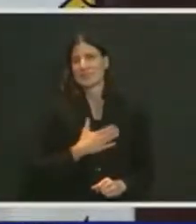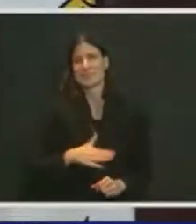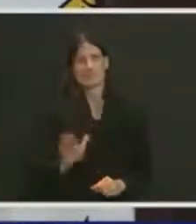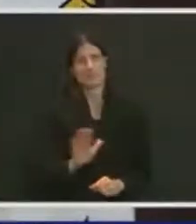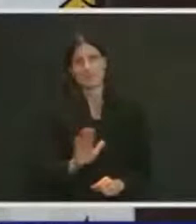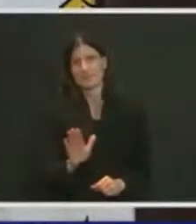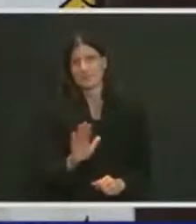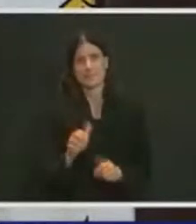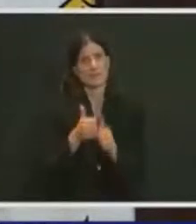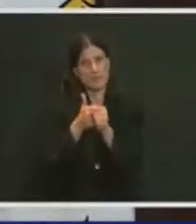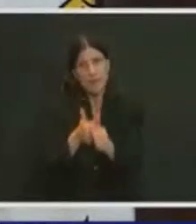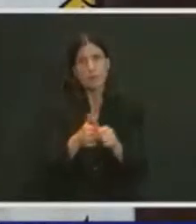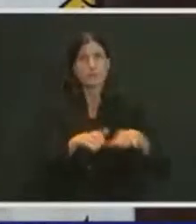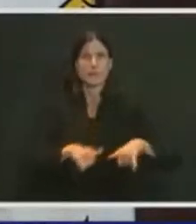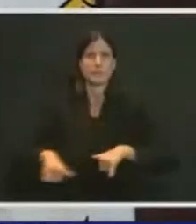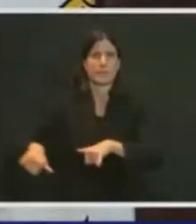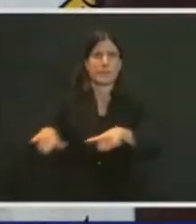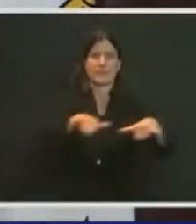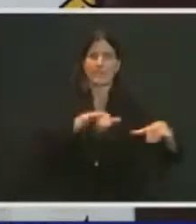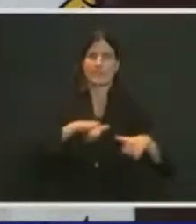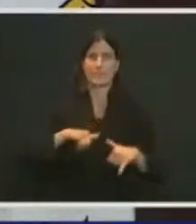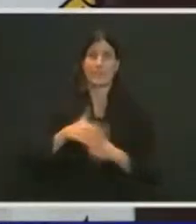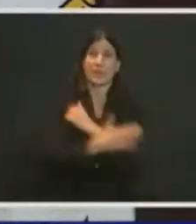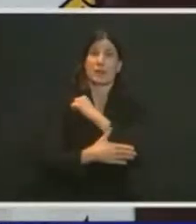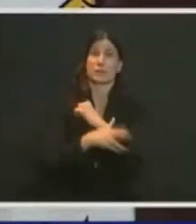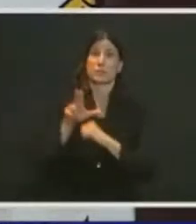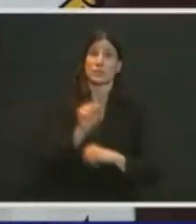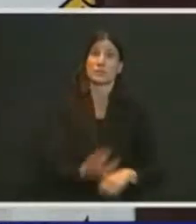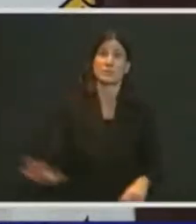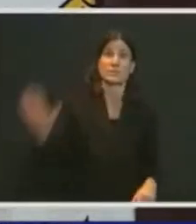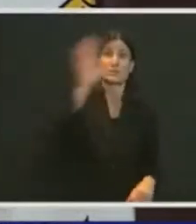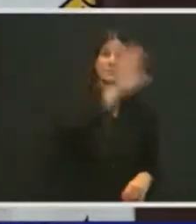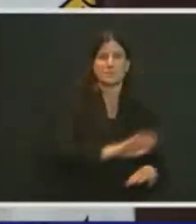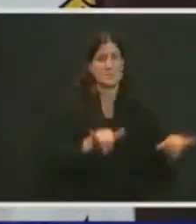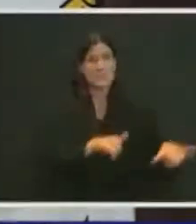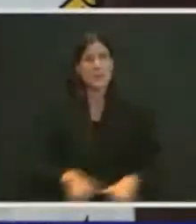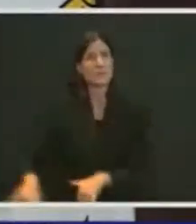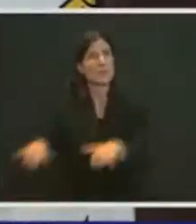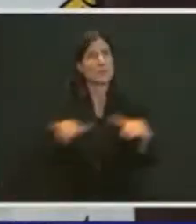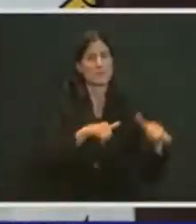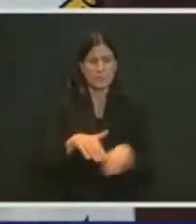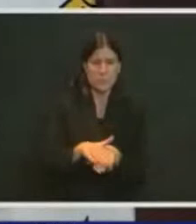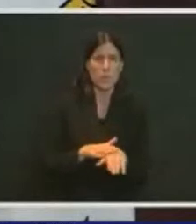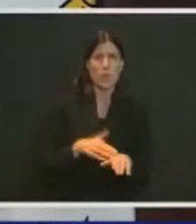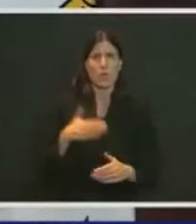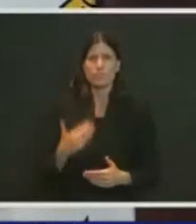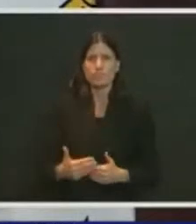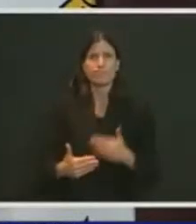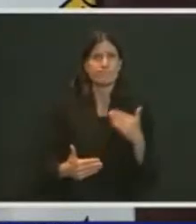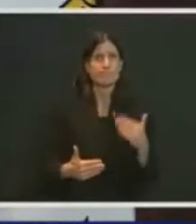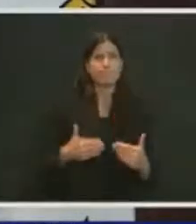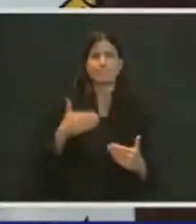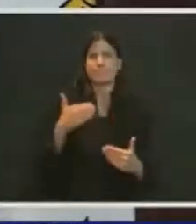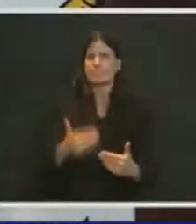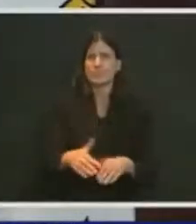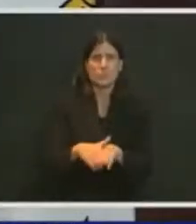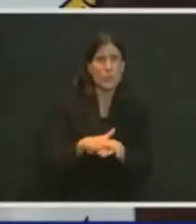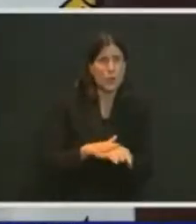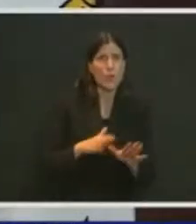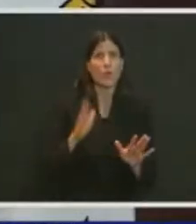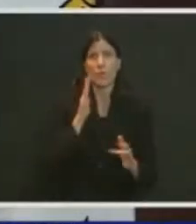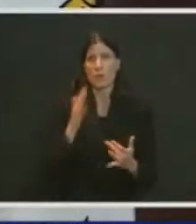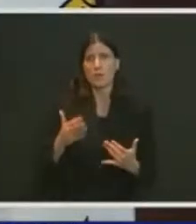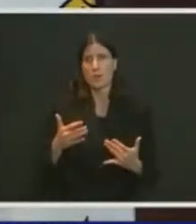who's done a good job of this, is if you take it slowly, you can get back to a good place. So to jump the